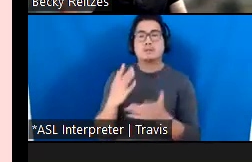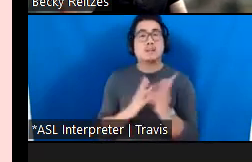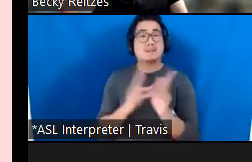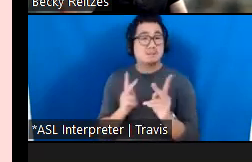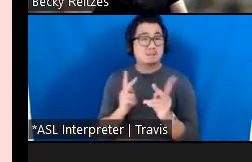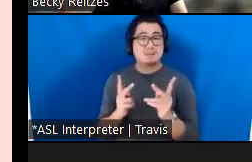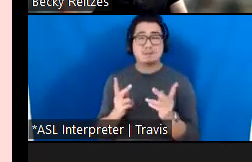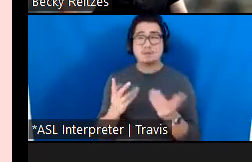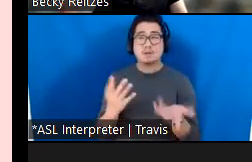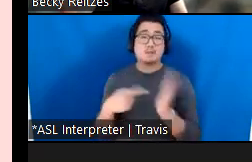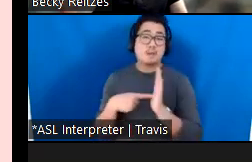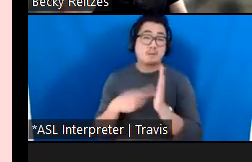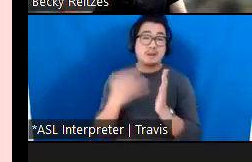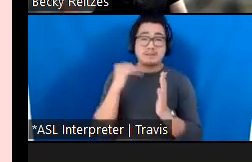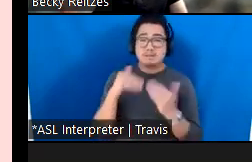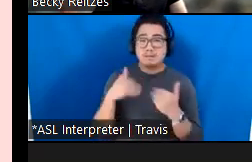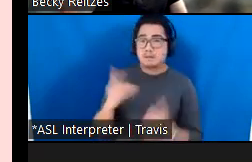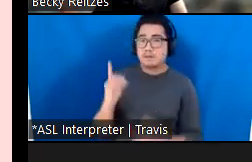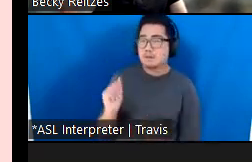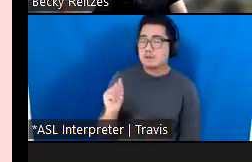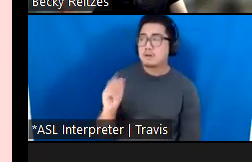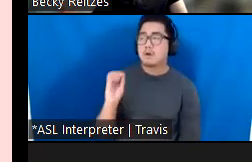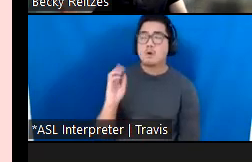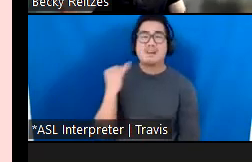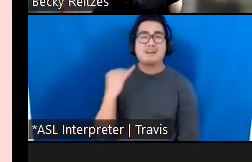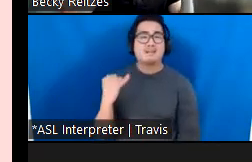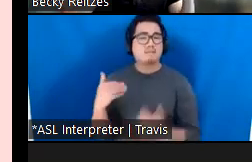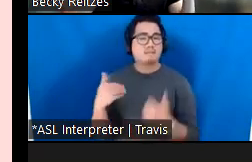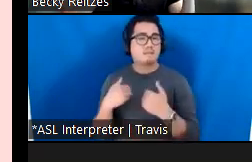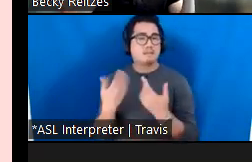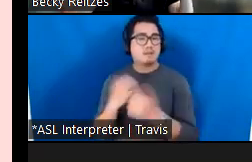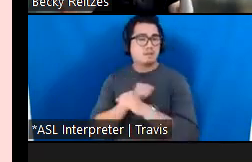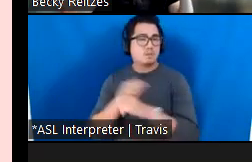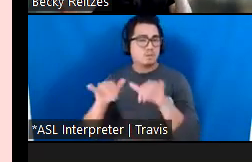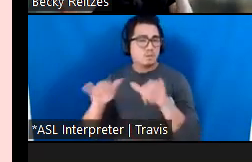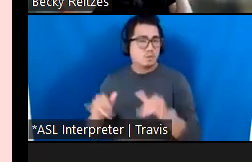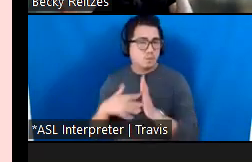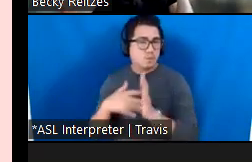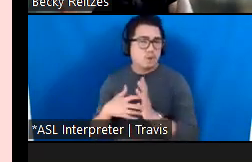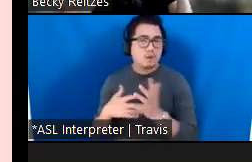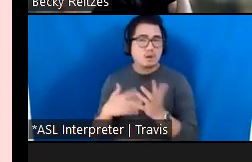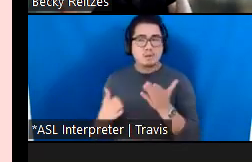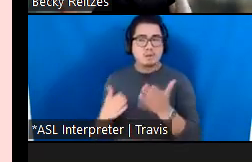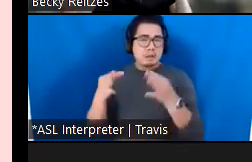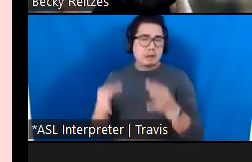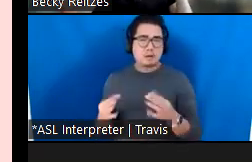their classroom will always wear a mask. A guest speaker can't. I am a guest speaker in schools a lot. I've asked that